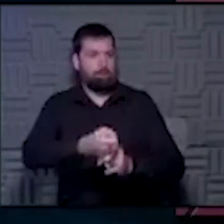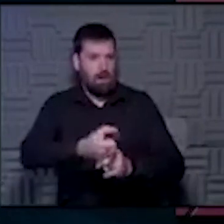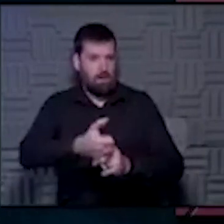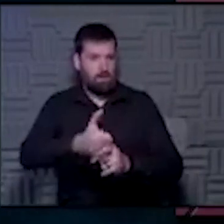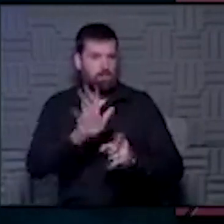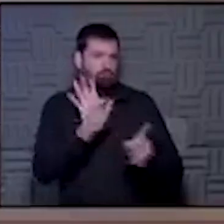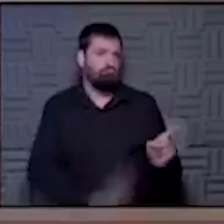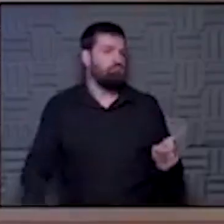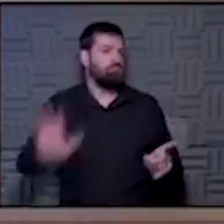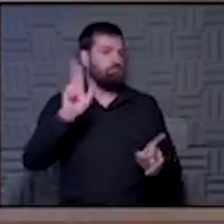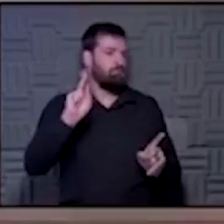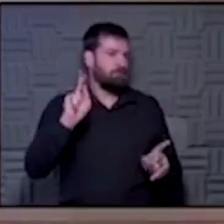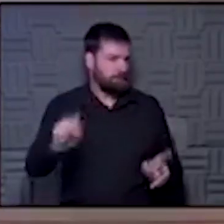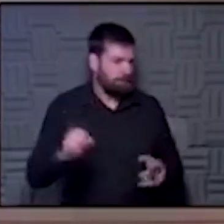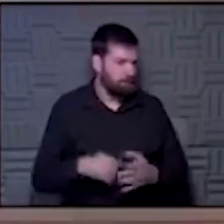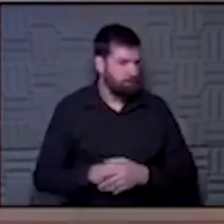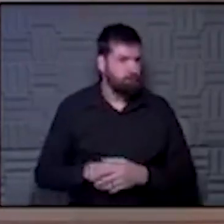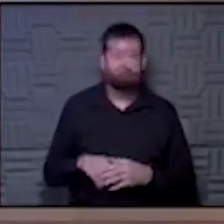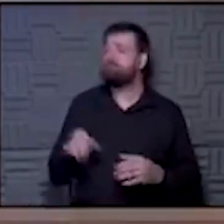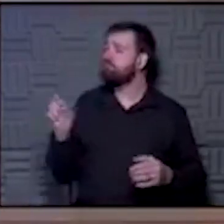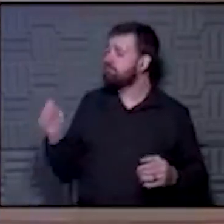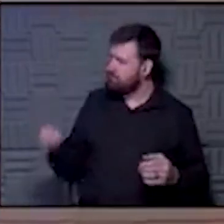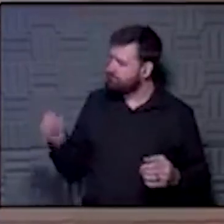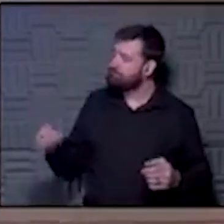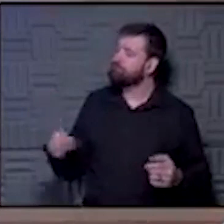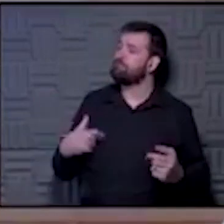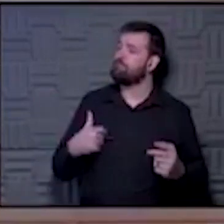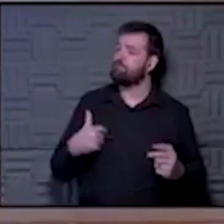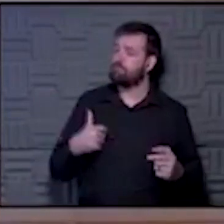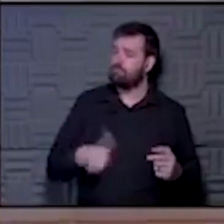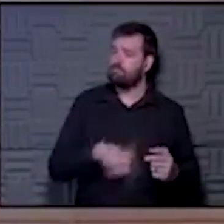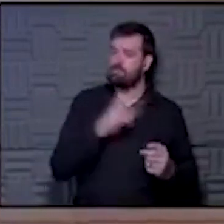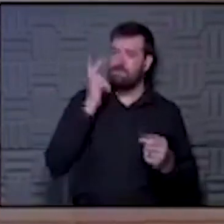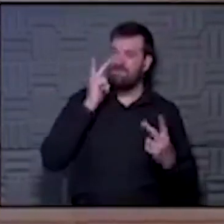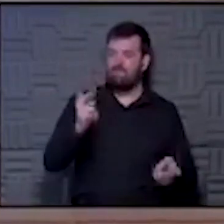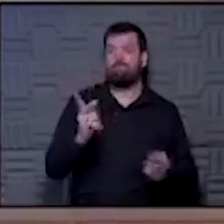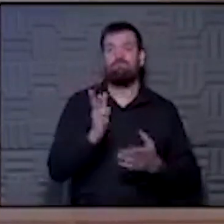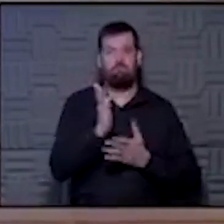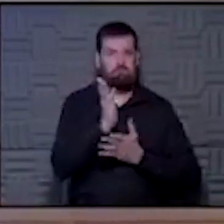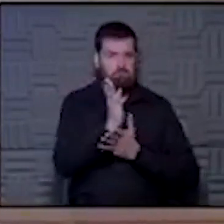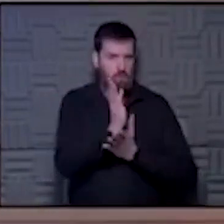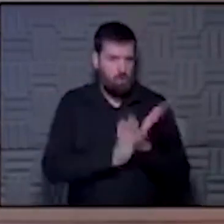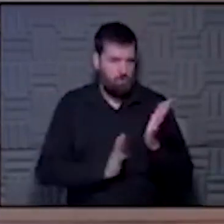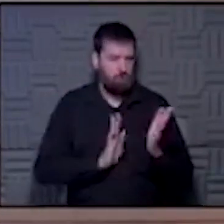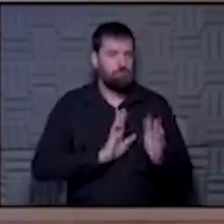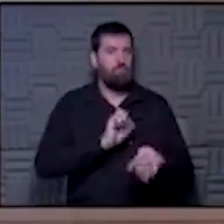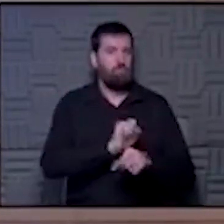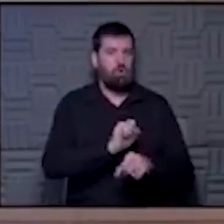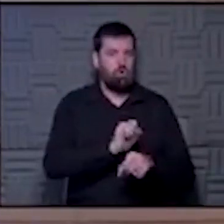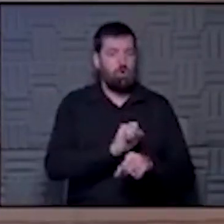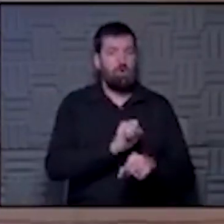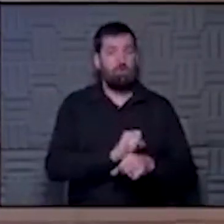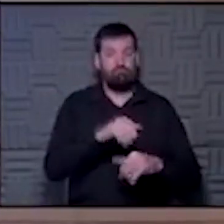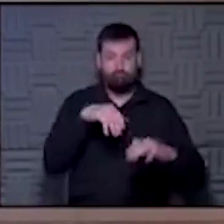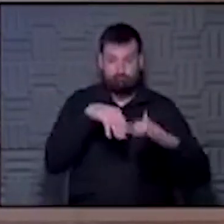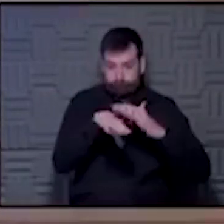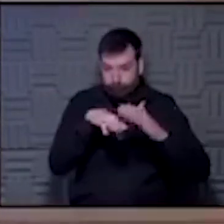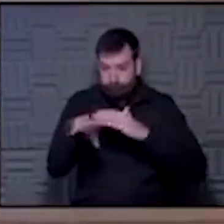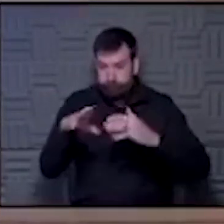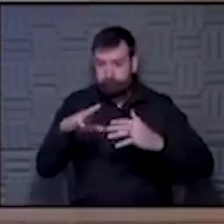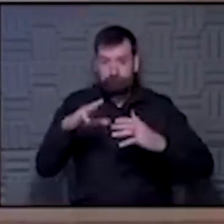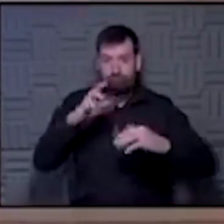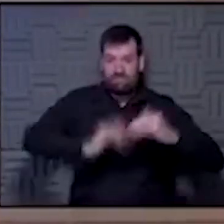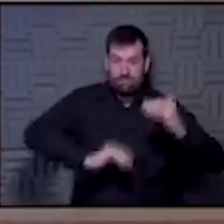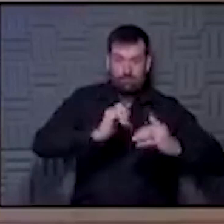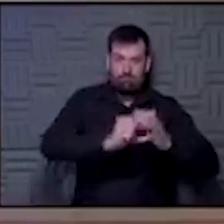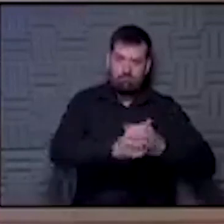across our state? Yeah, we have seen through part of my work, I'm actually going into facilities that have outbreaks both